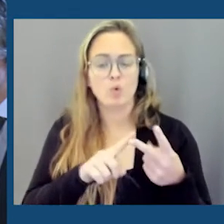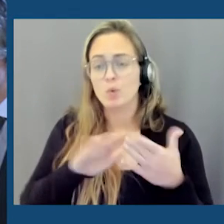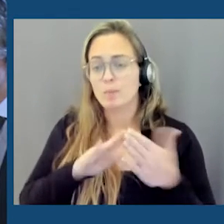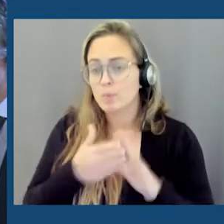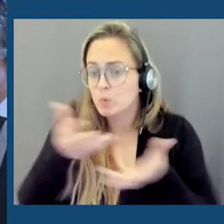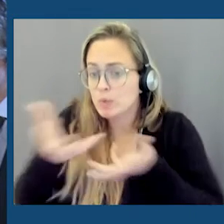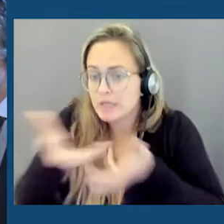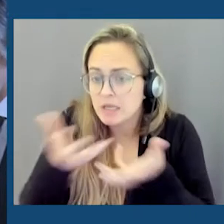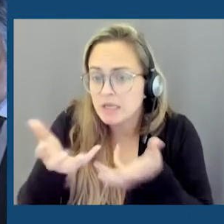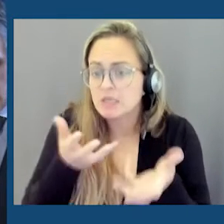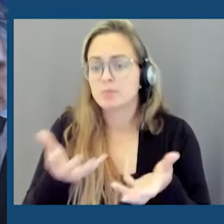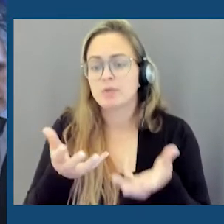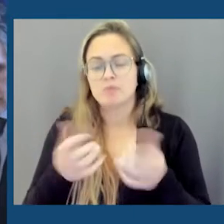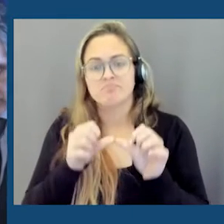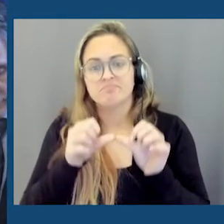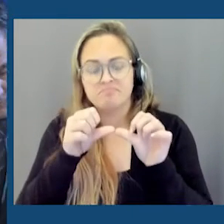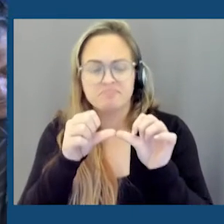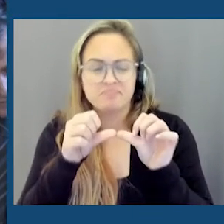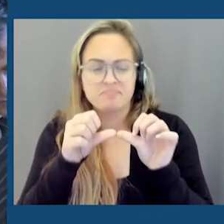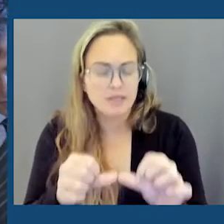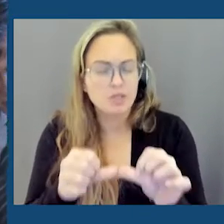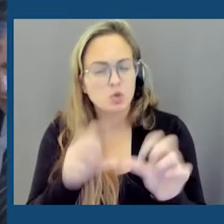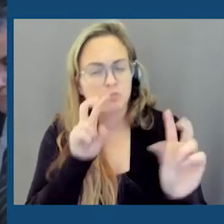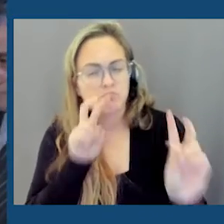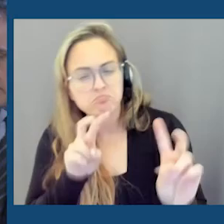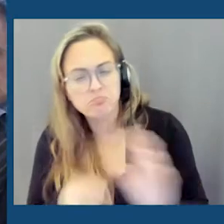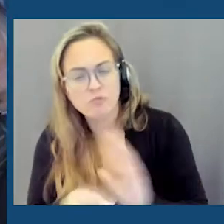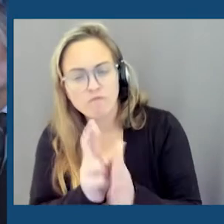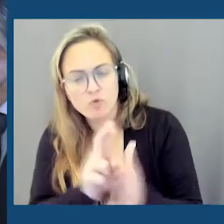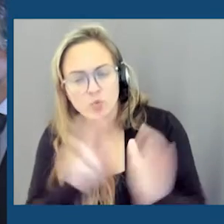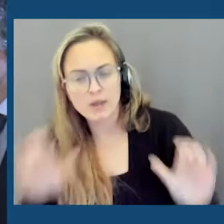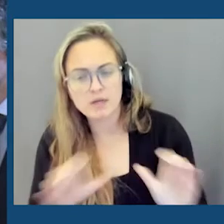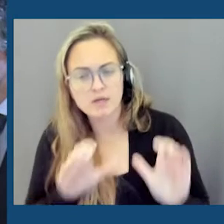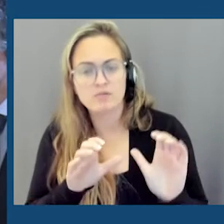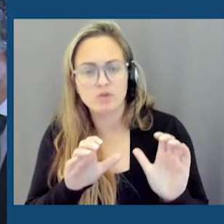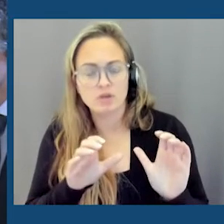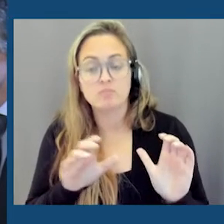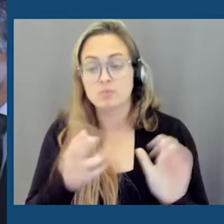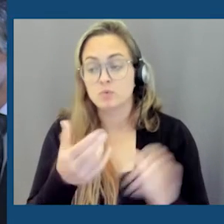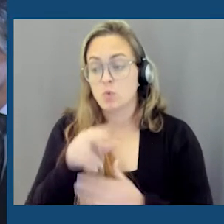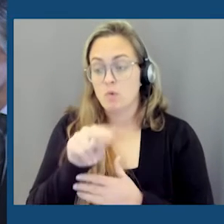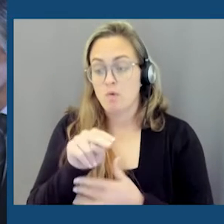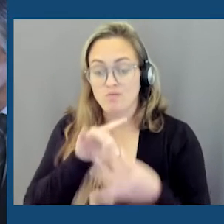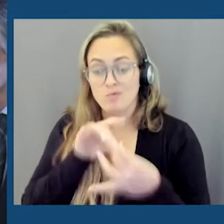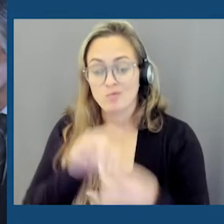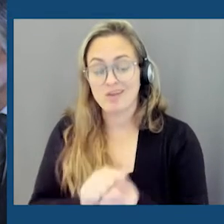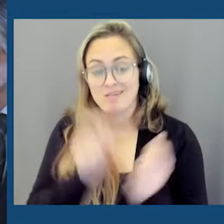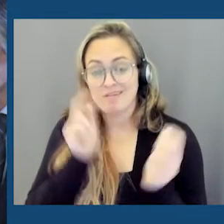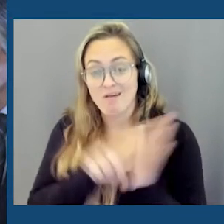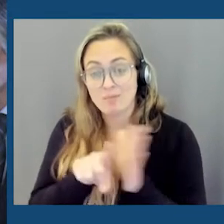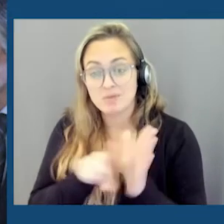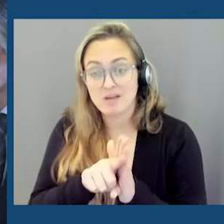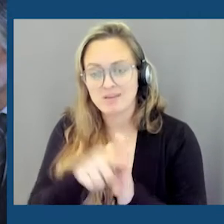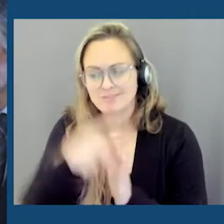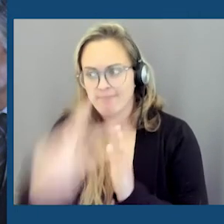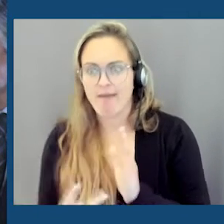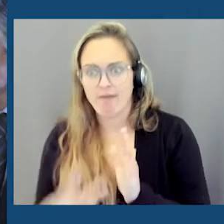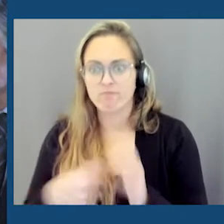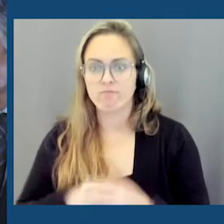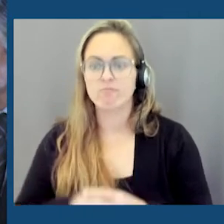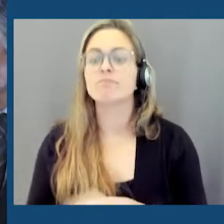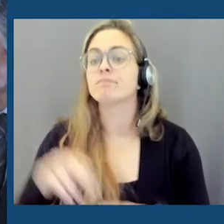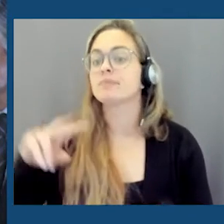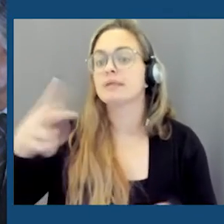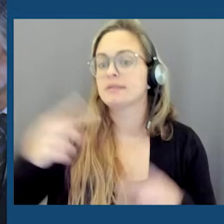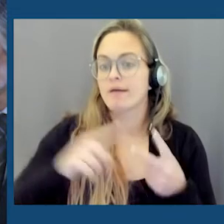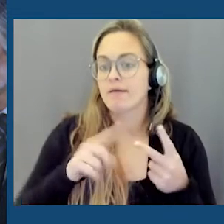and continuous review of their activity, the police department was able to cut firearm-involved homicides in half. Second, in